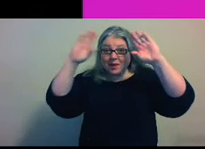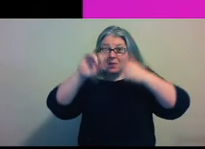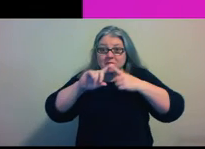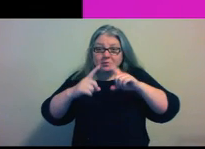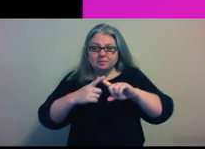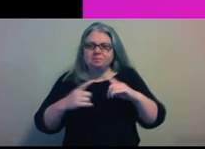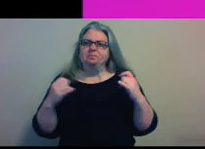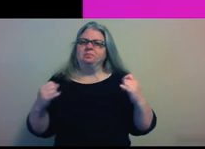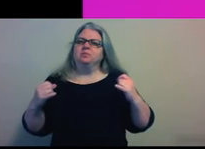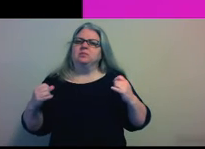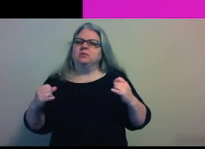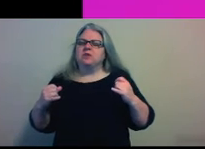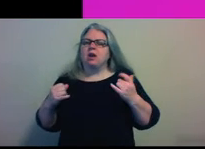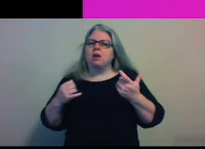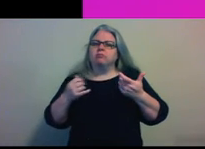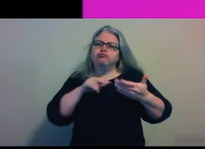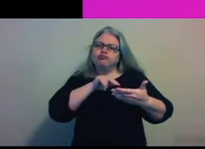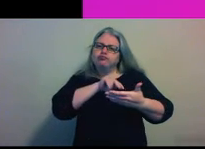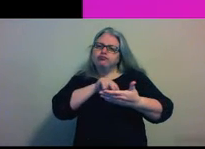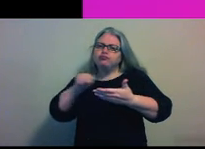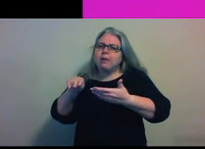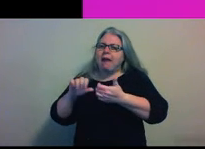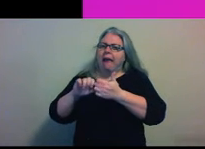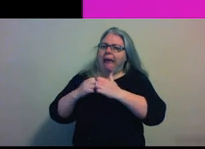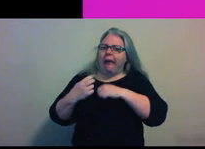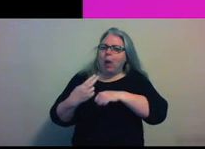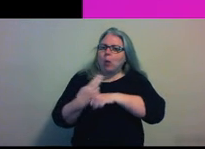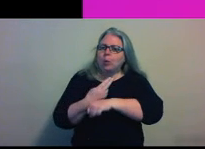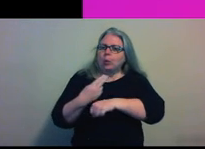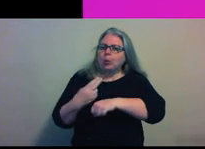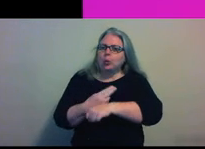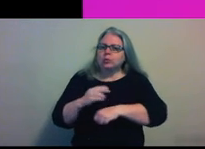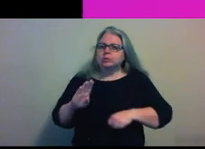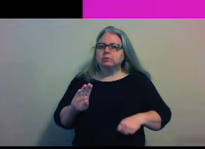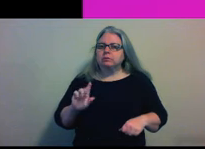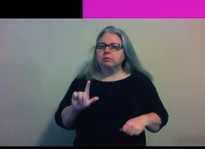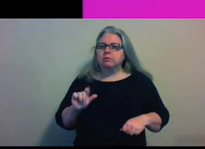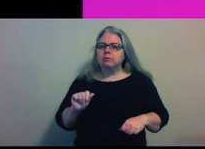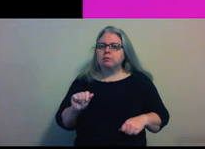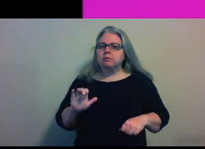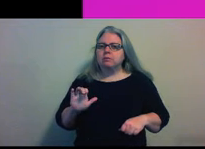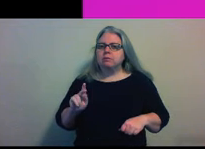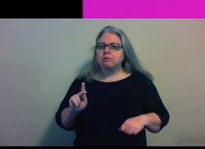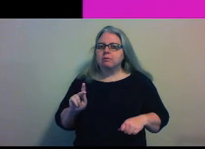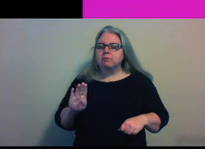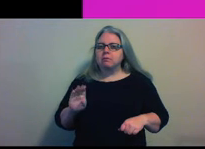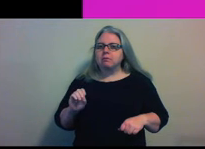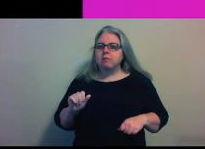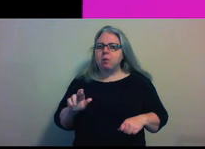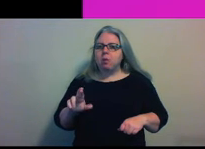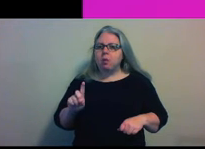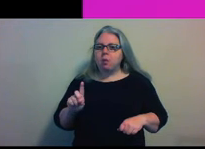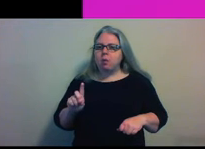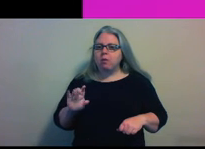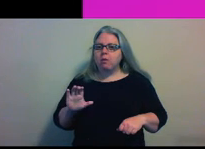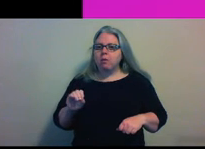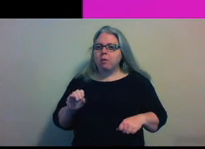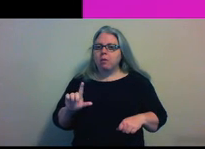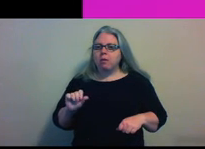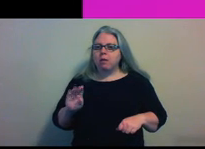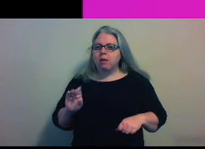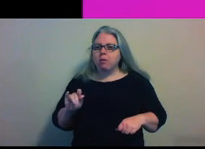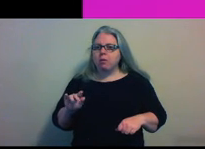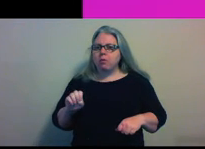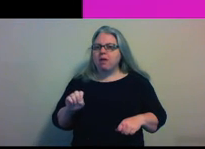Hello friends! So today we're going to be looking at how we're going to get to use Blackboard Collaborate to do our at-home